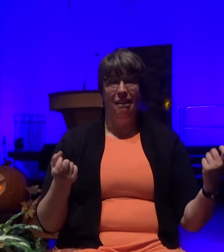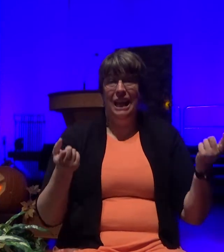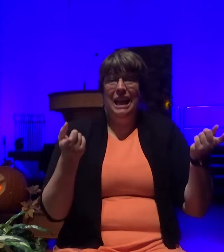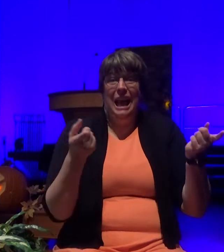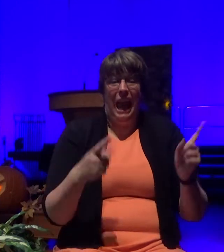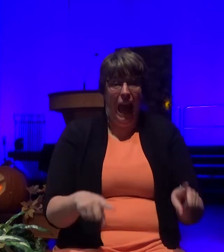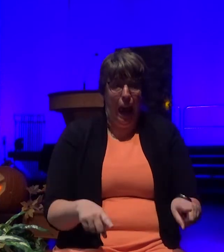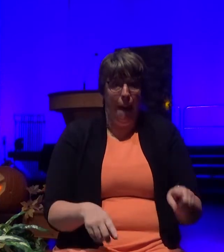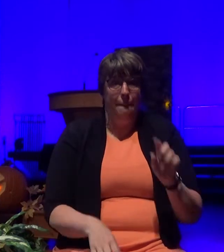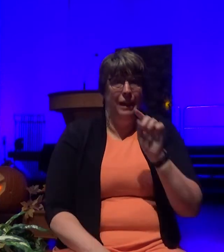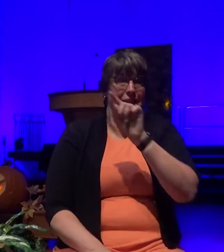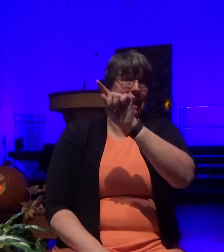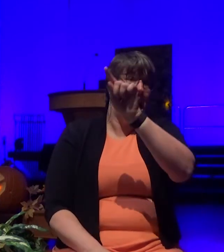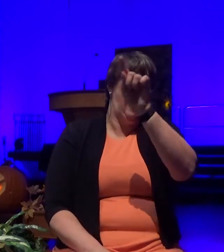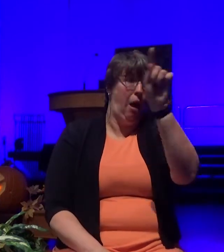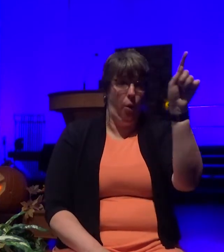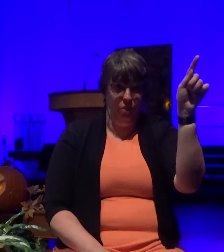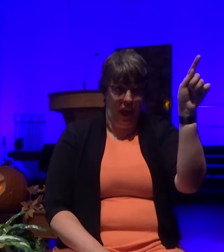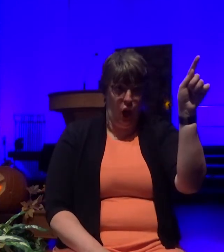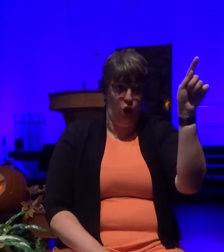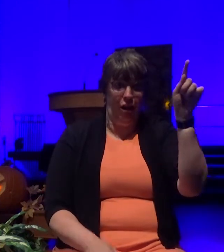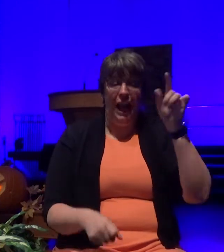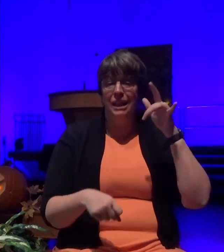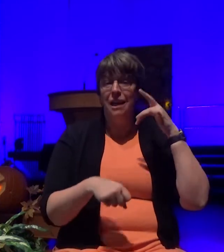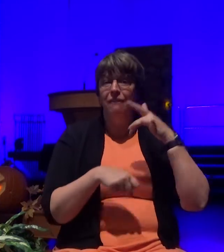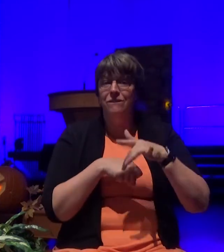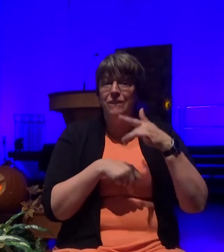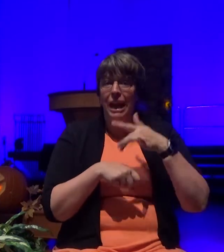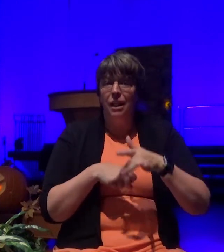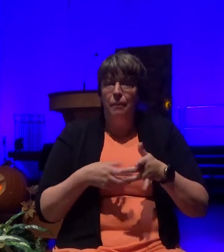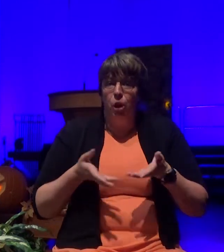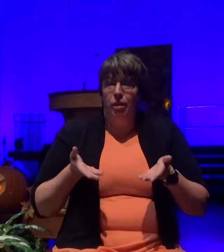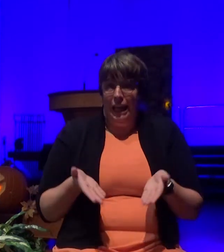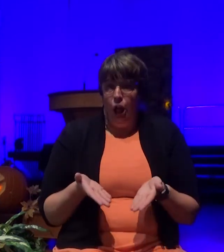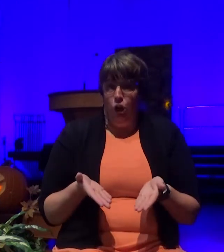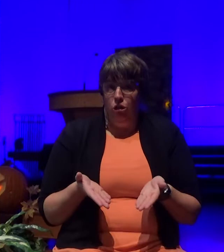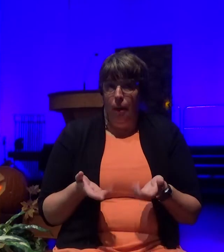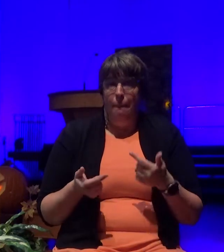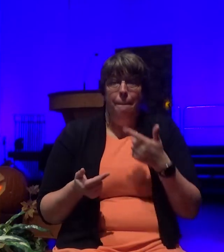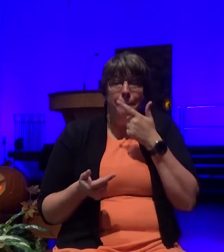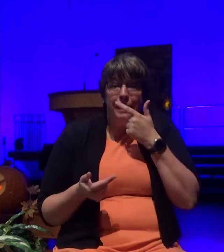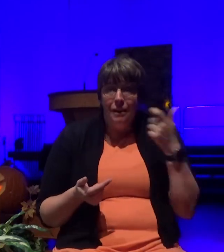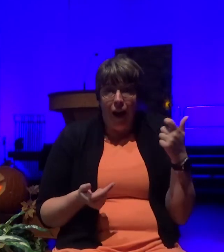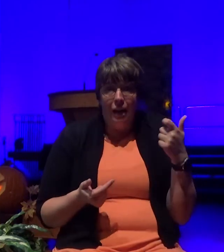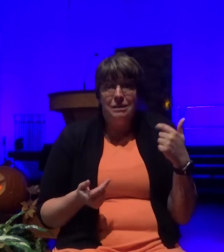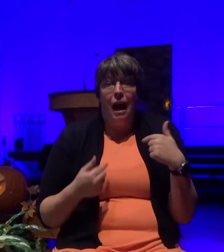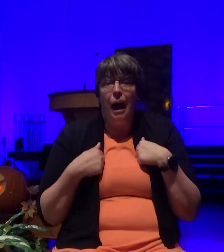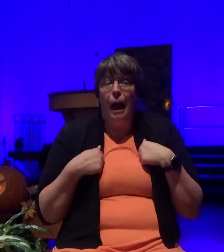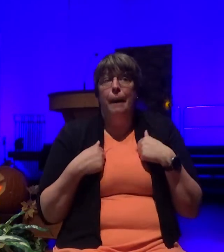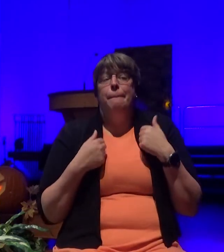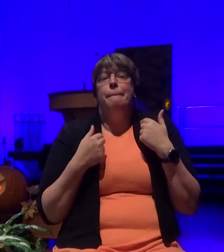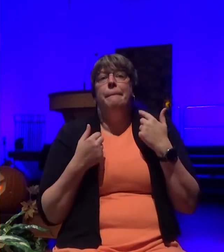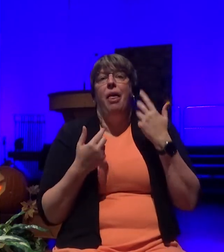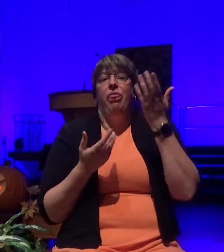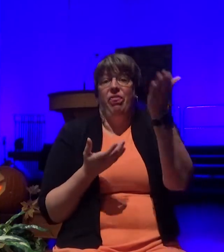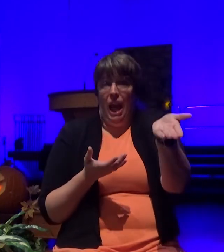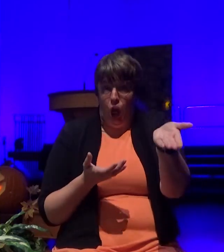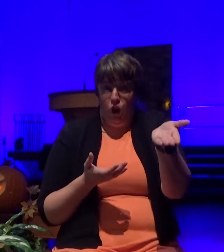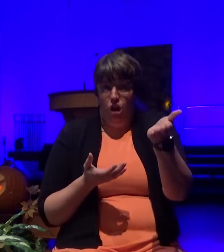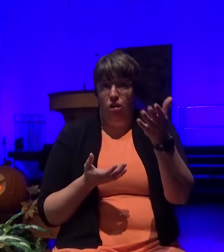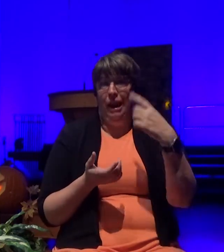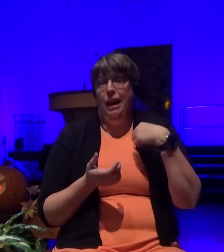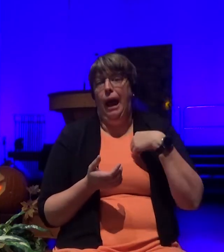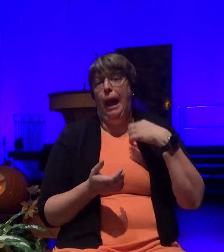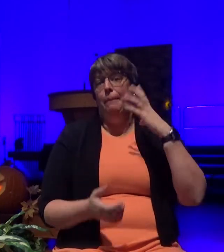available everywhere. And I am in the everywhere that exists as oneness. Therefore, I am